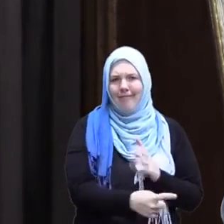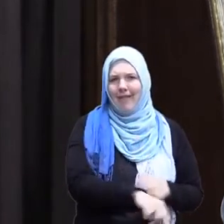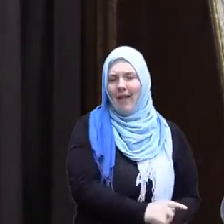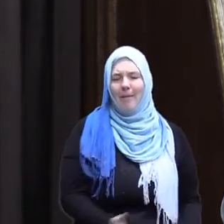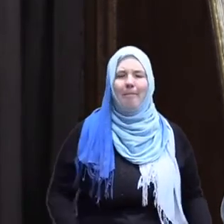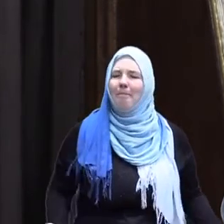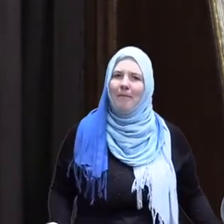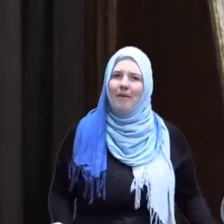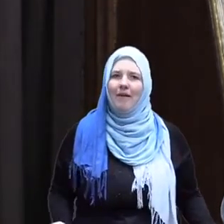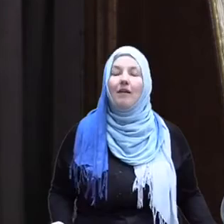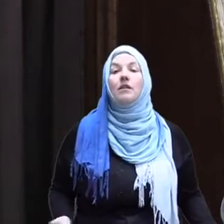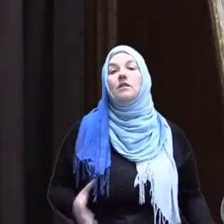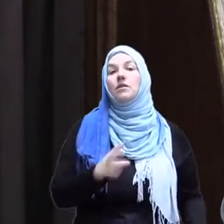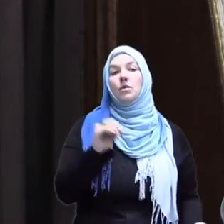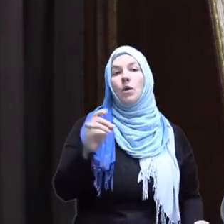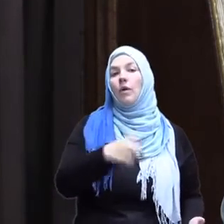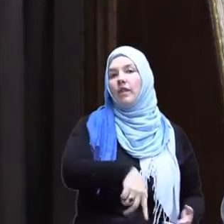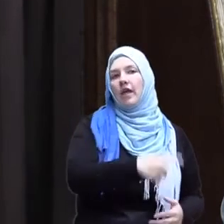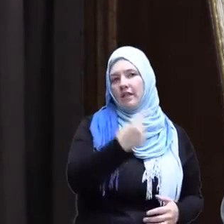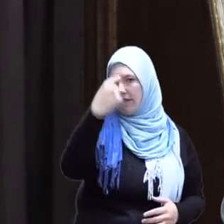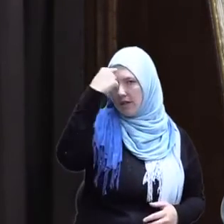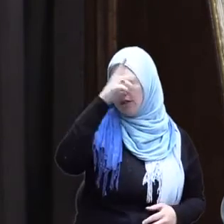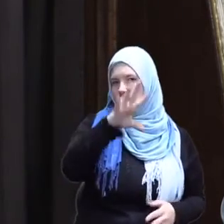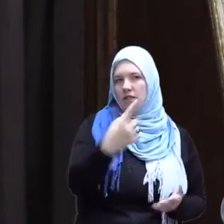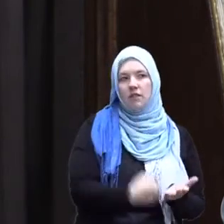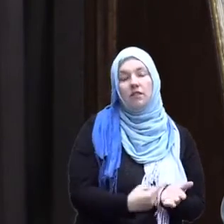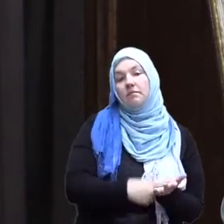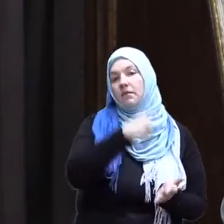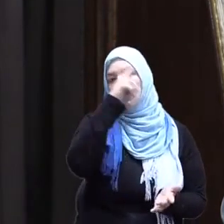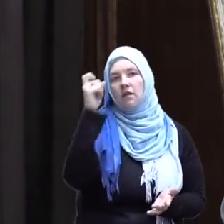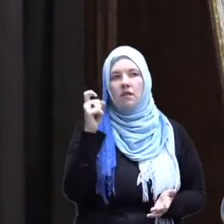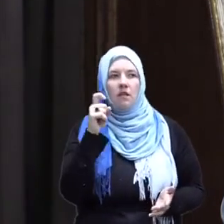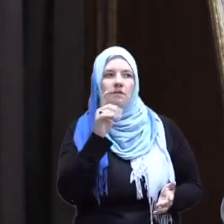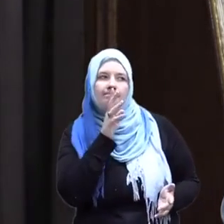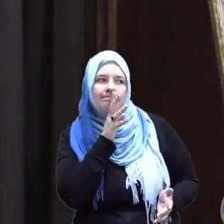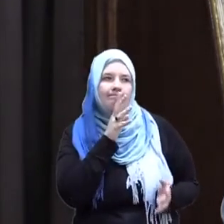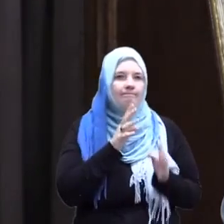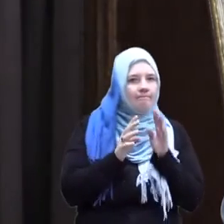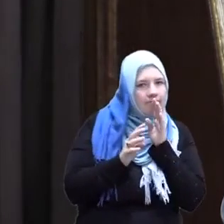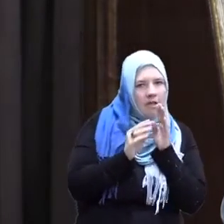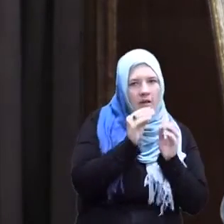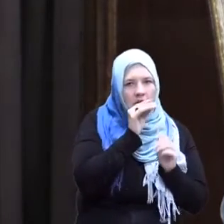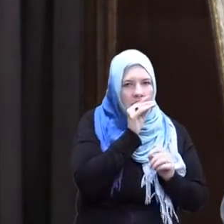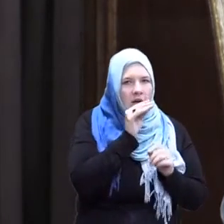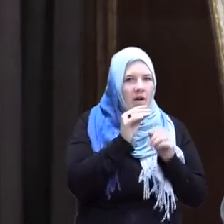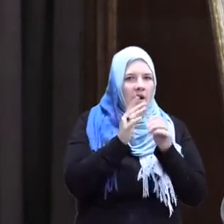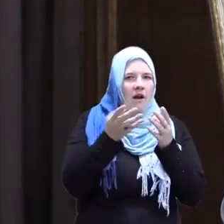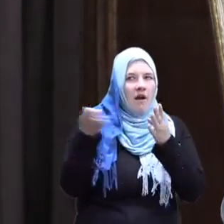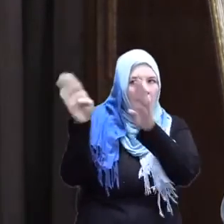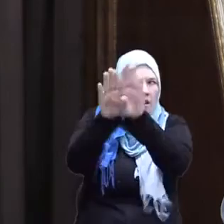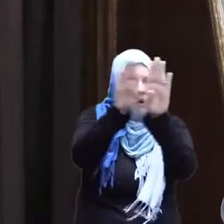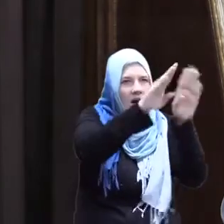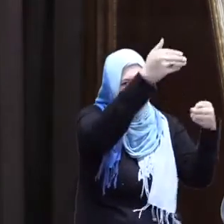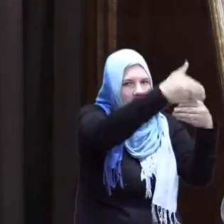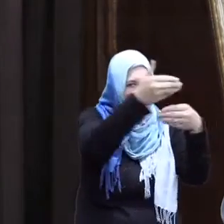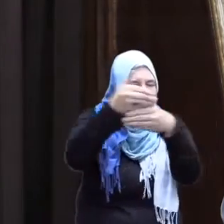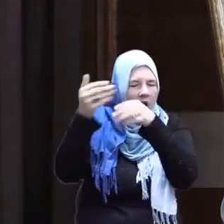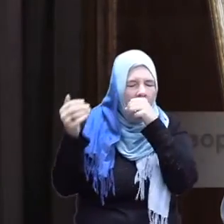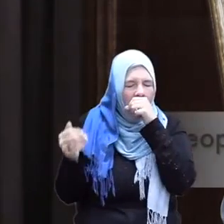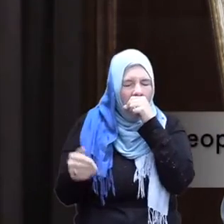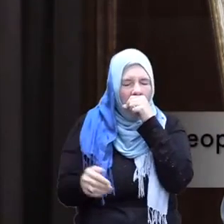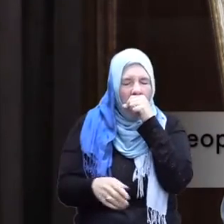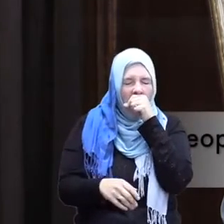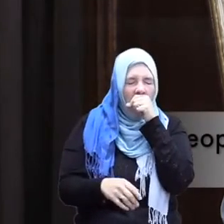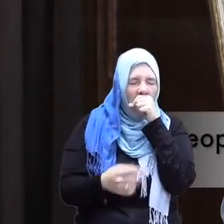publicly? They think that their discussion, because they whisper to each other and they close the doors and the windows, that